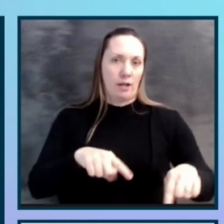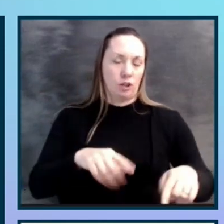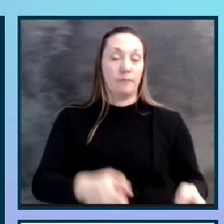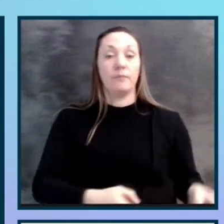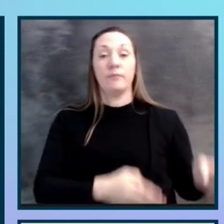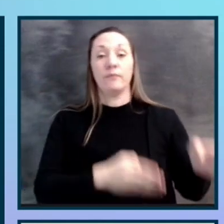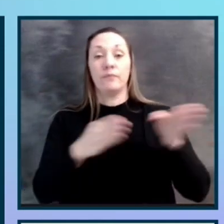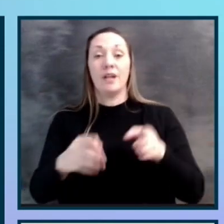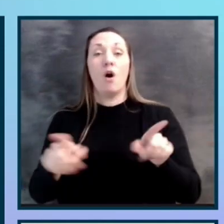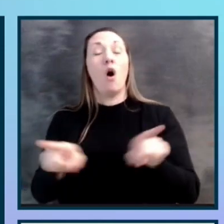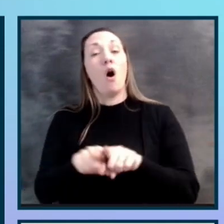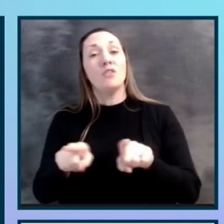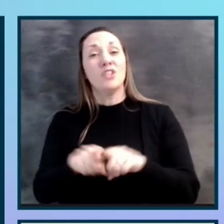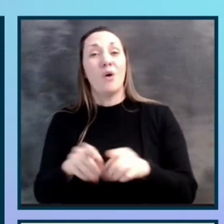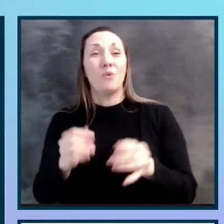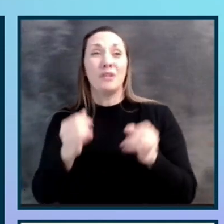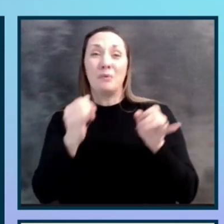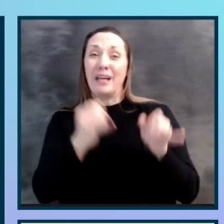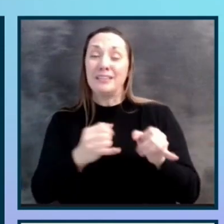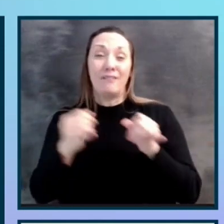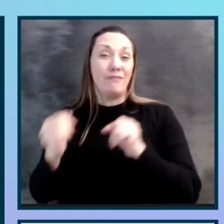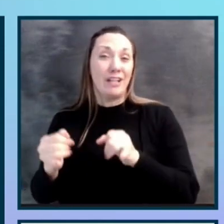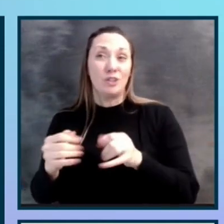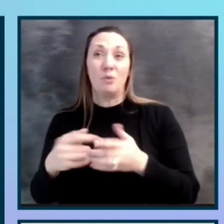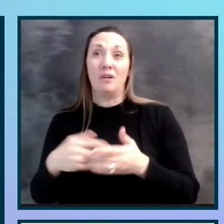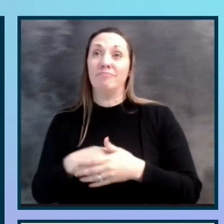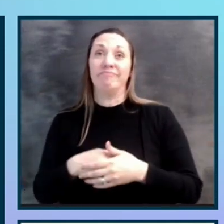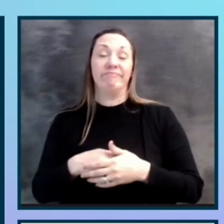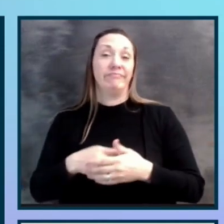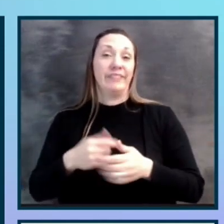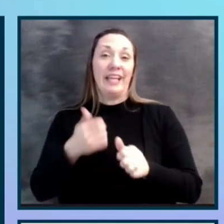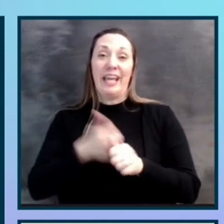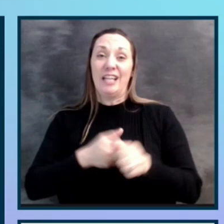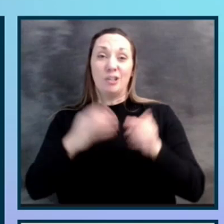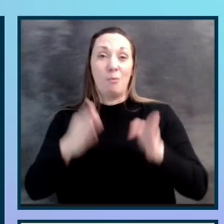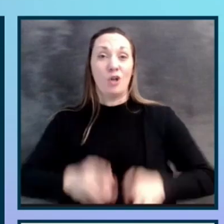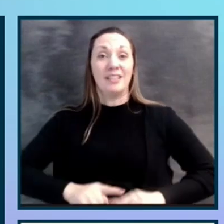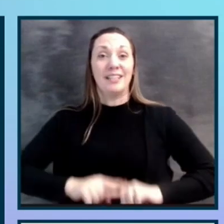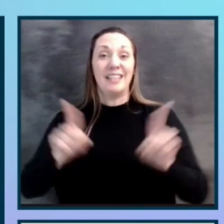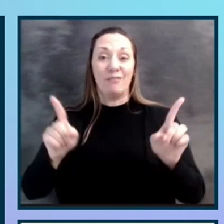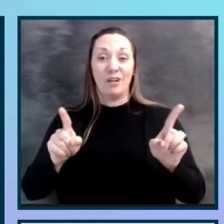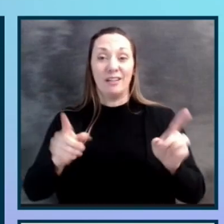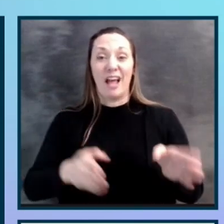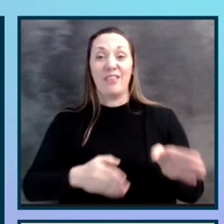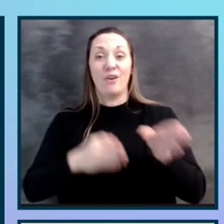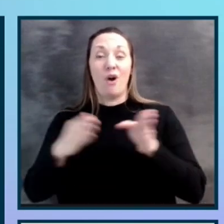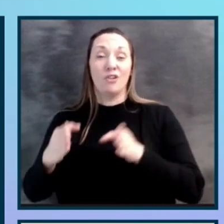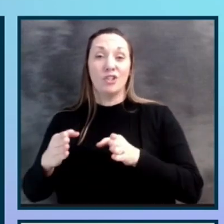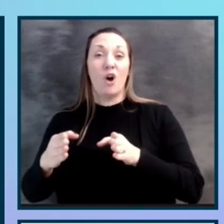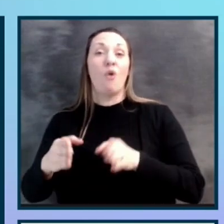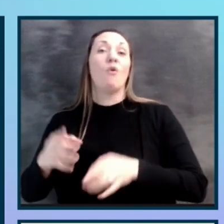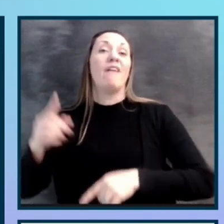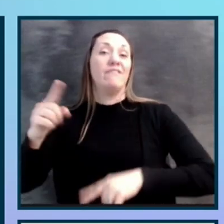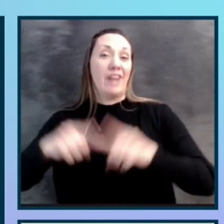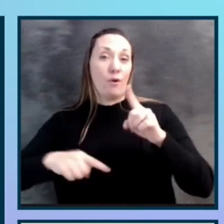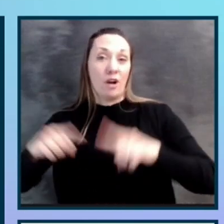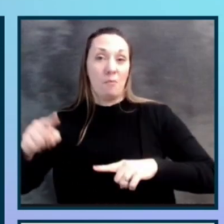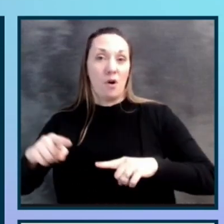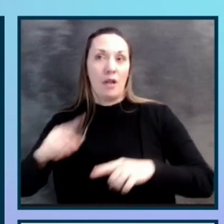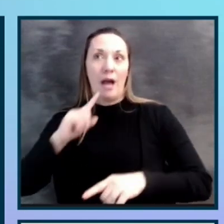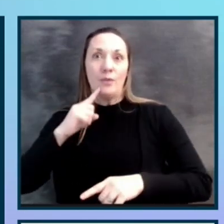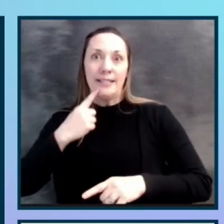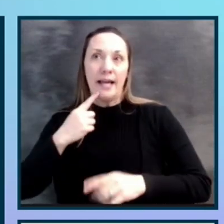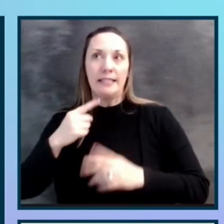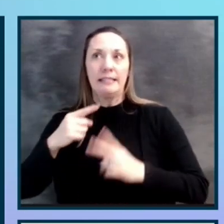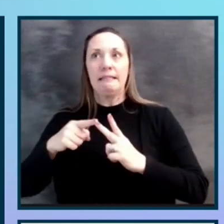us all in different ways. And they are definitely variable. Triggers range in intensity,